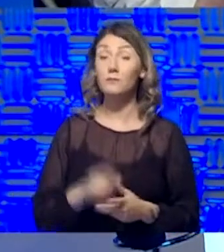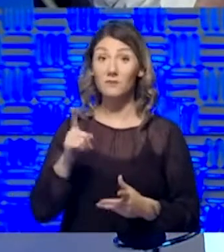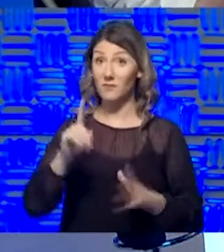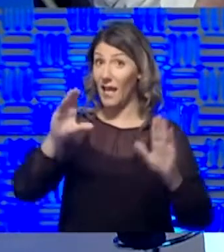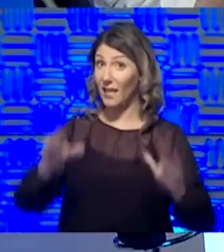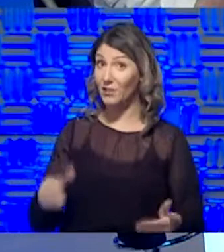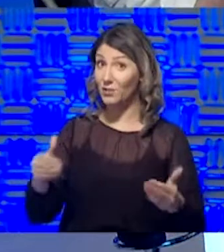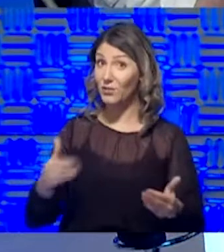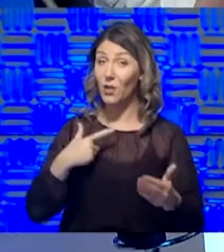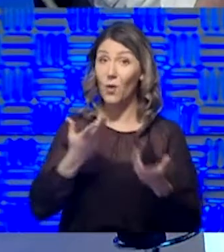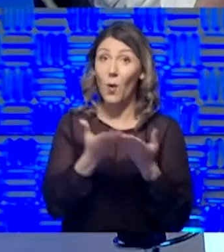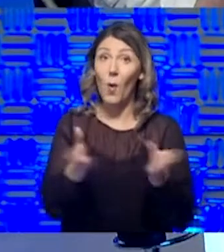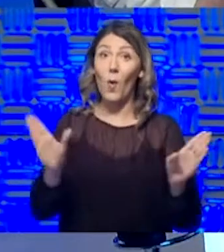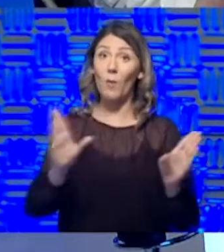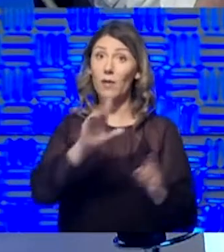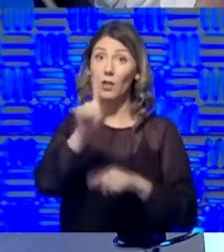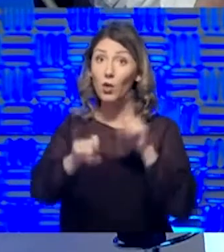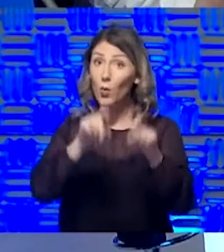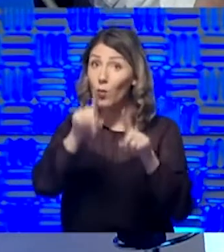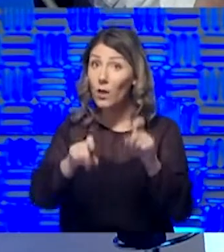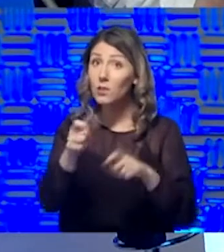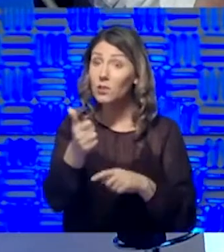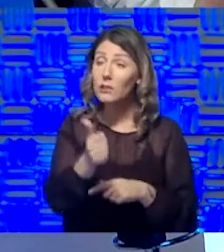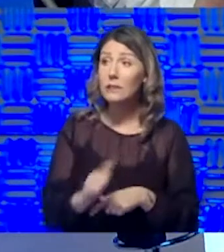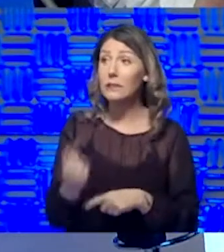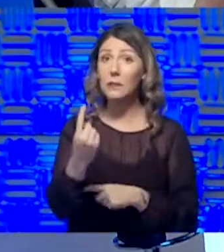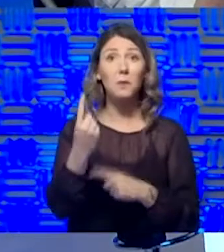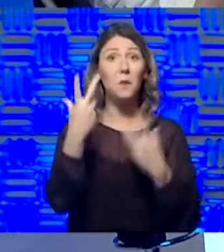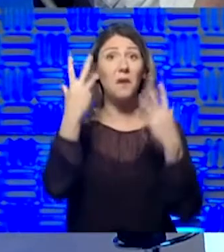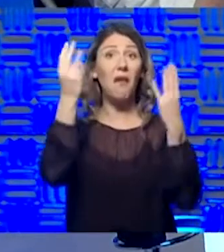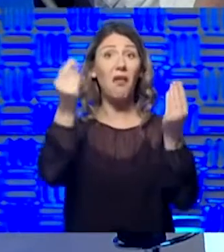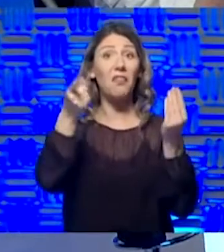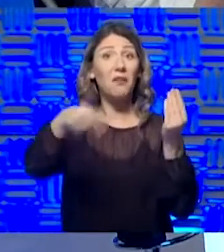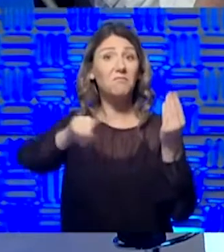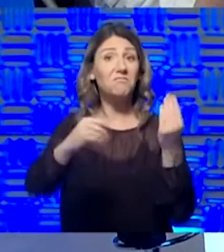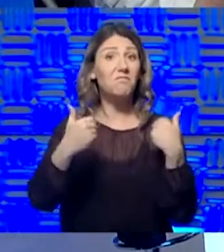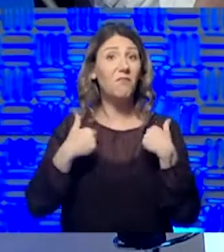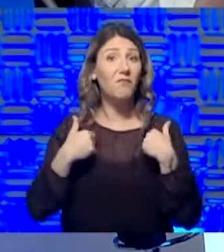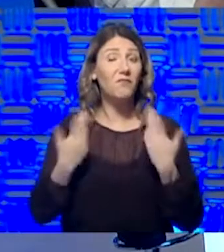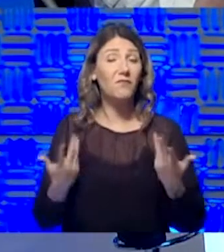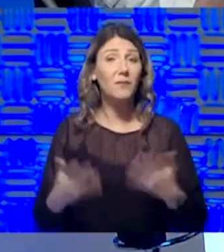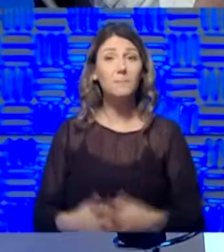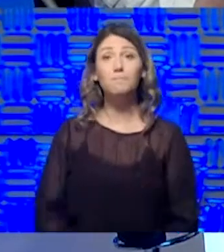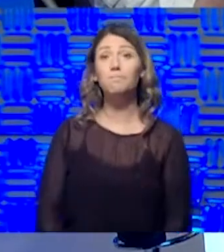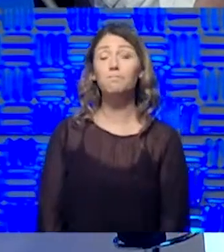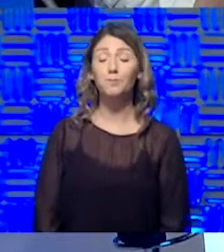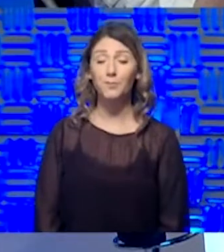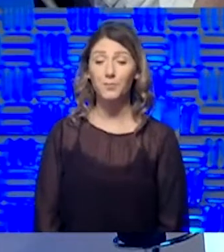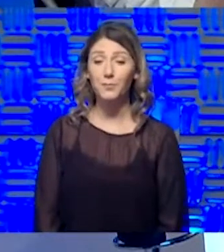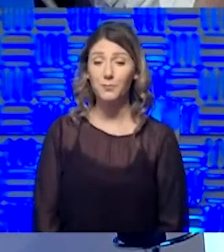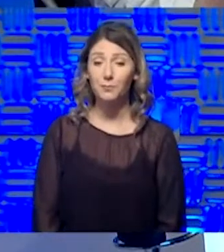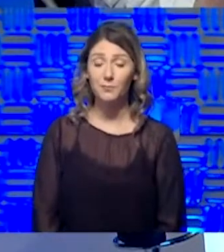introduction, I'd love to open up to questions that, any folks out there might have.